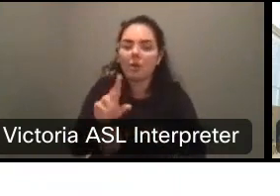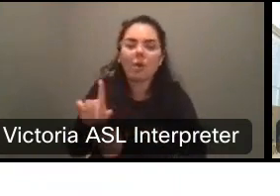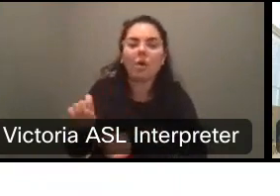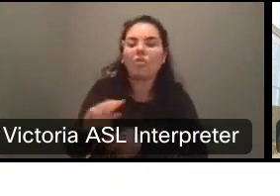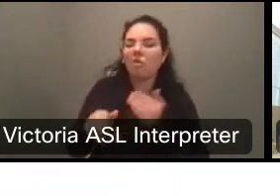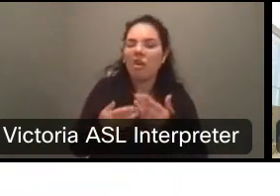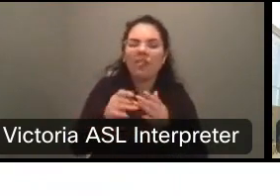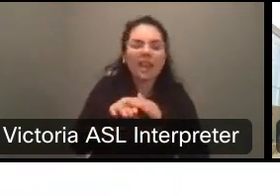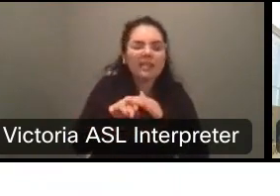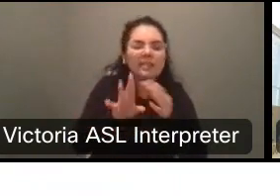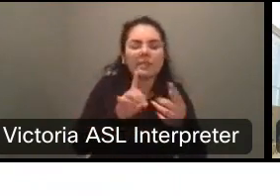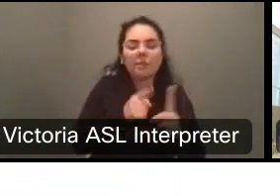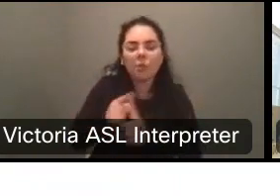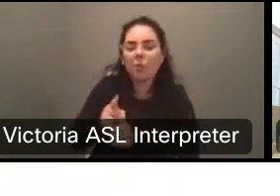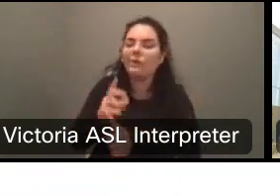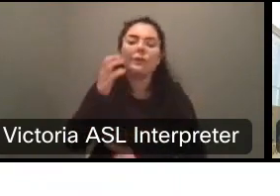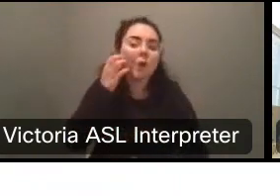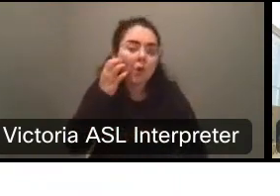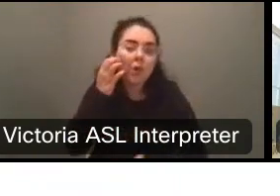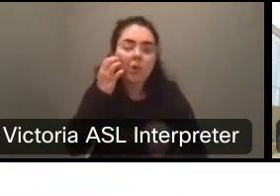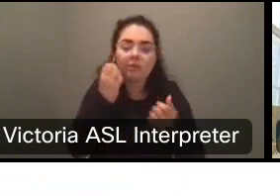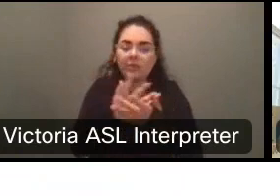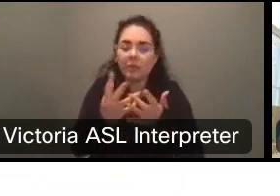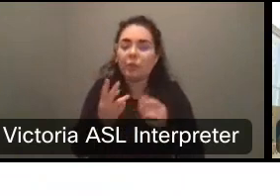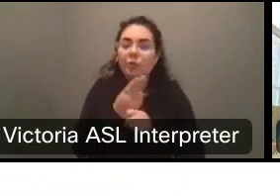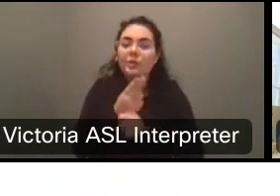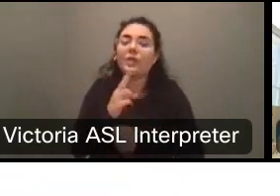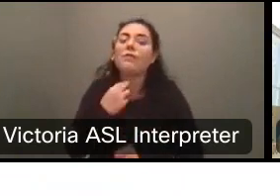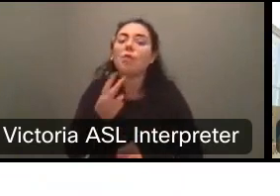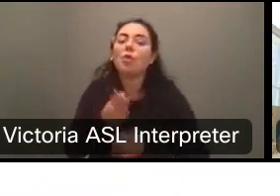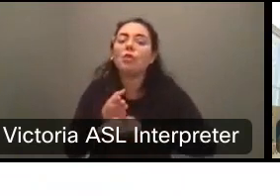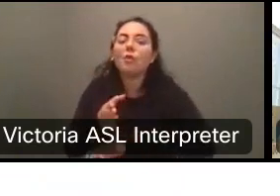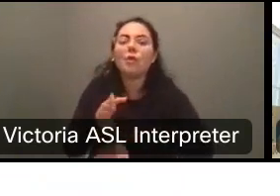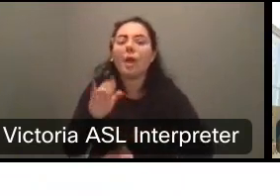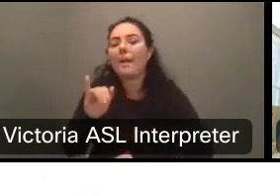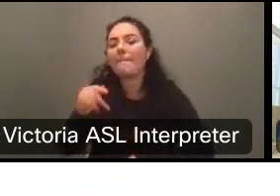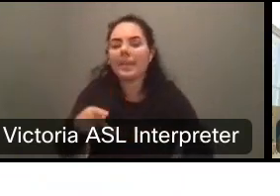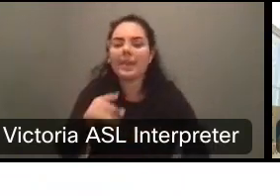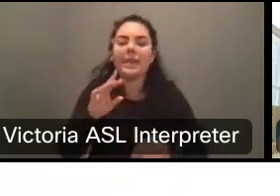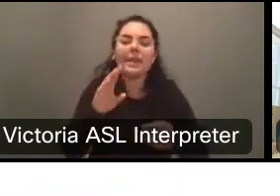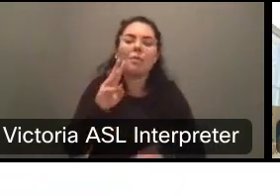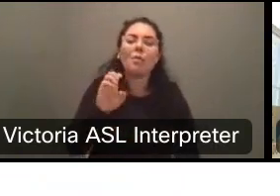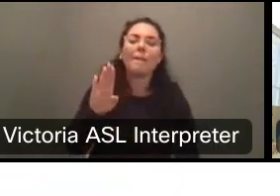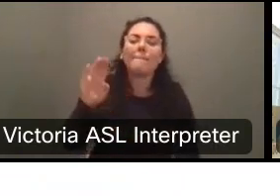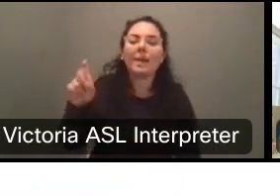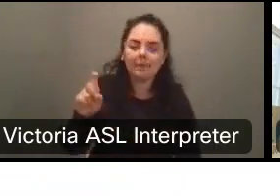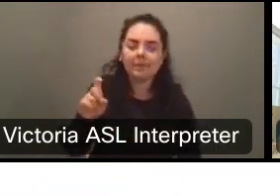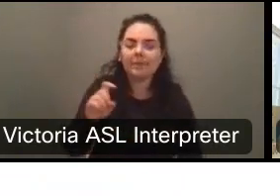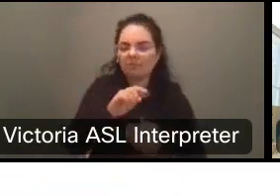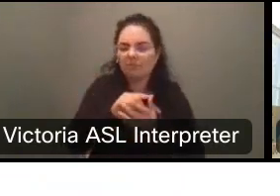our phones that are currently using voice over IP, WebEx, and the like. Those are